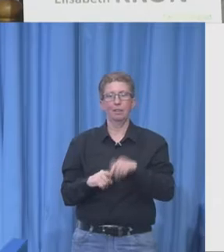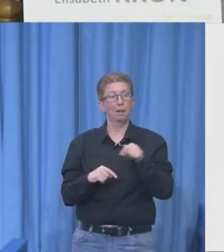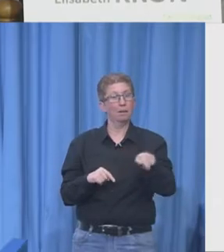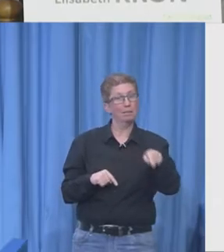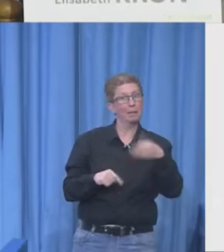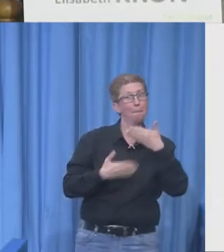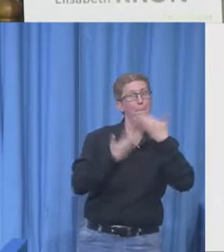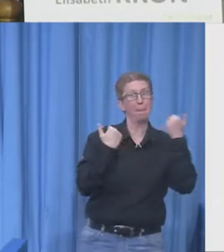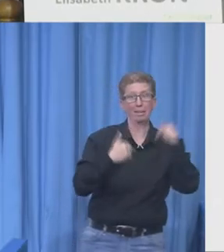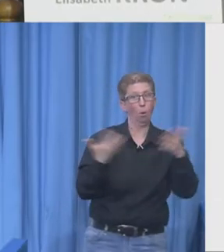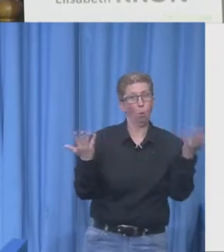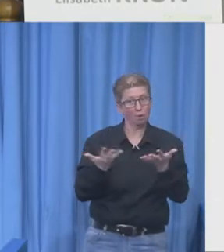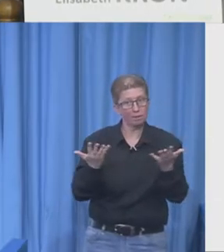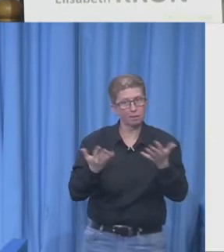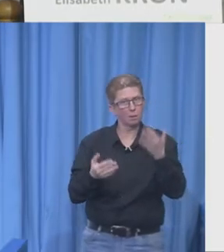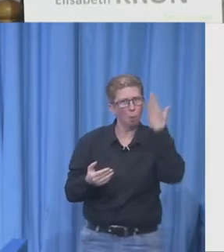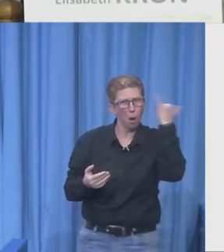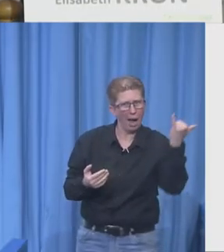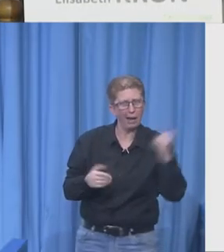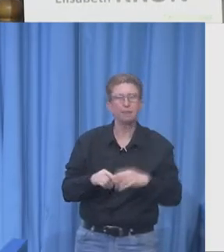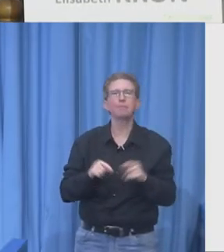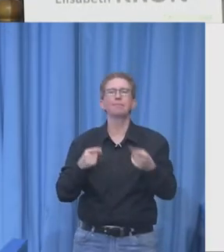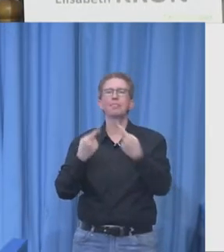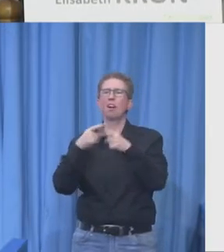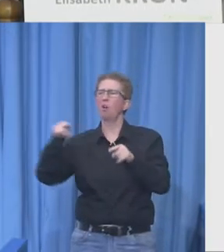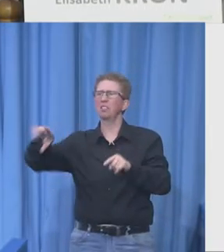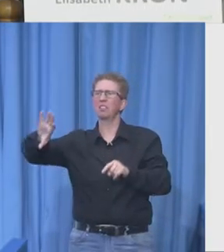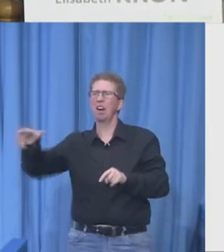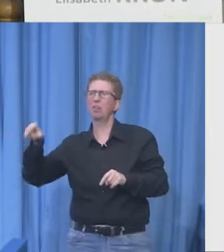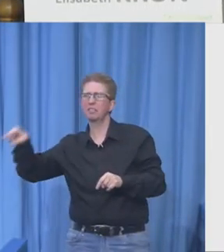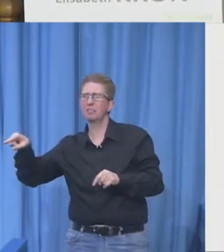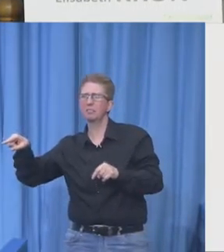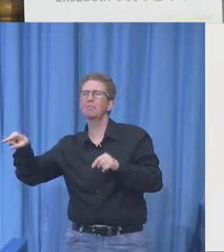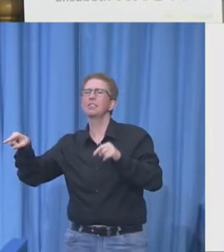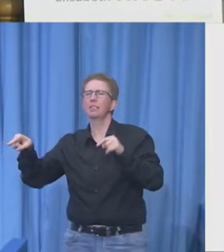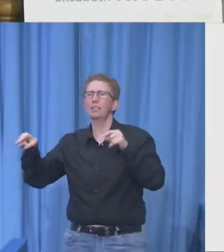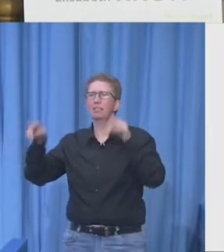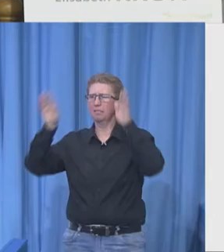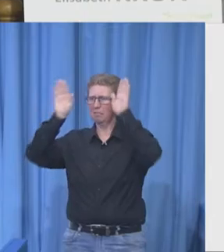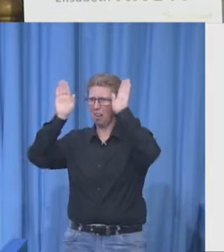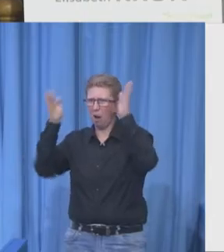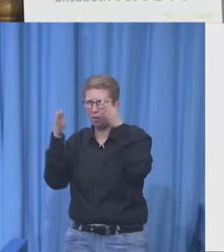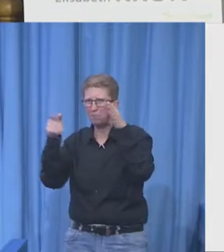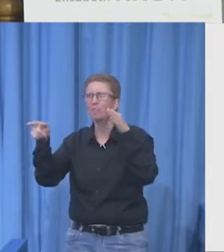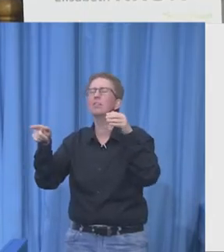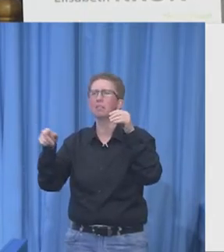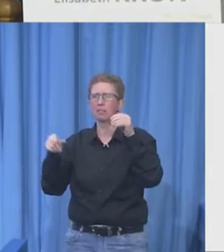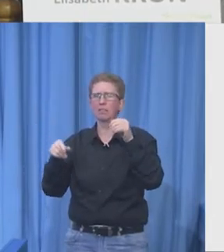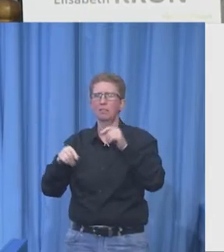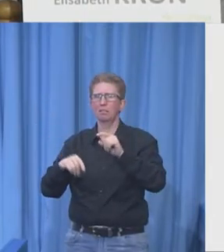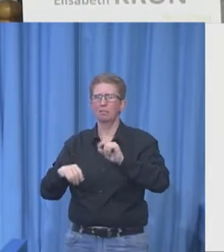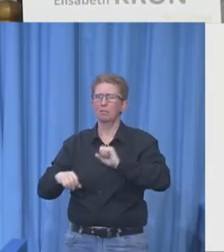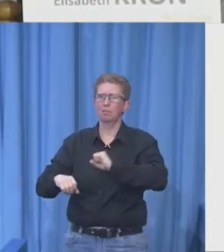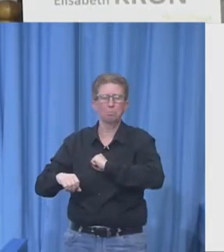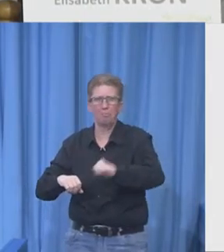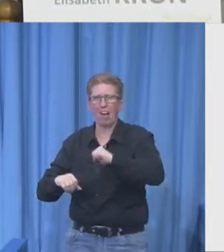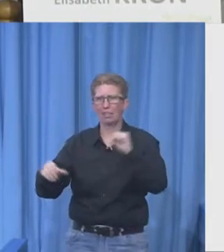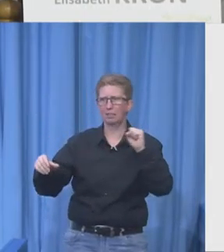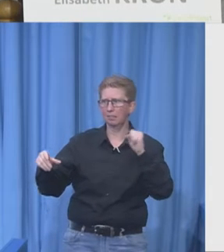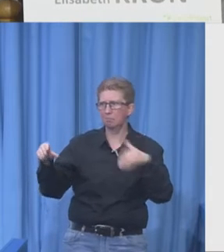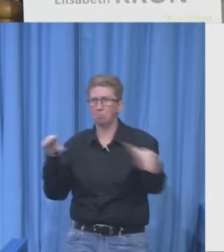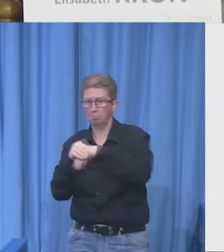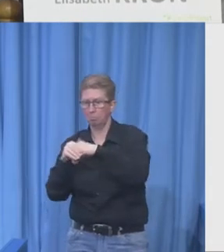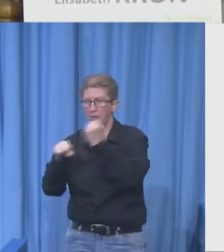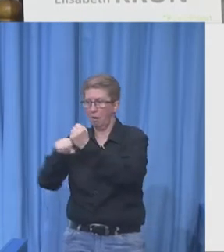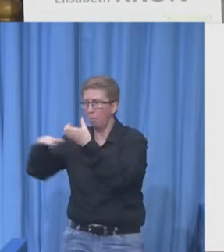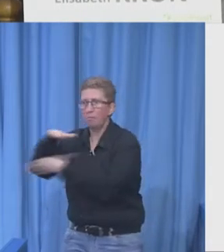with autism directly. It was quite interesting for us. What is essential about working with people with autism that they